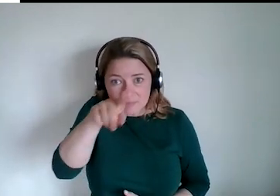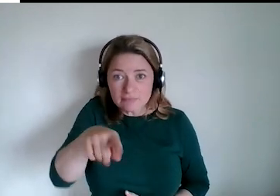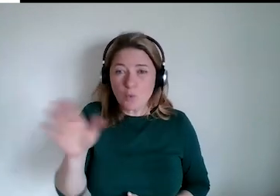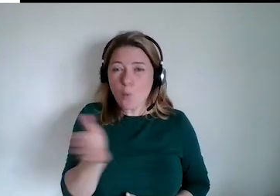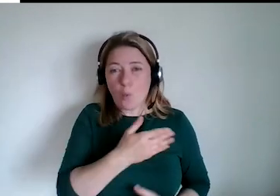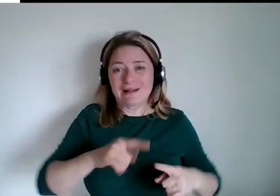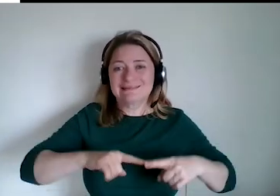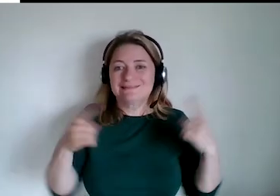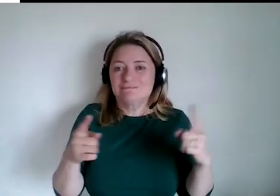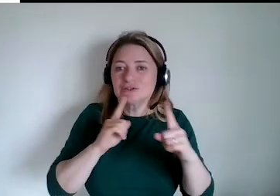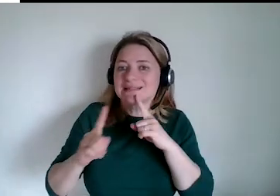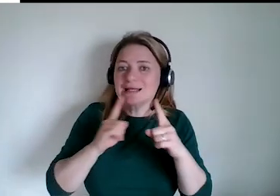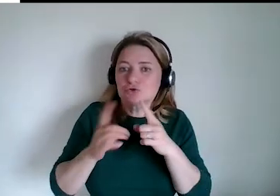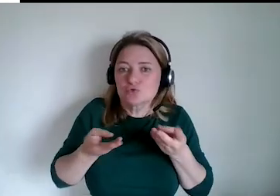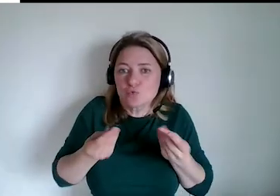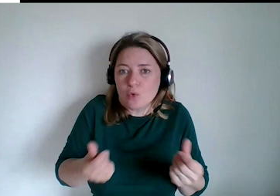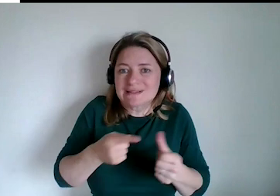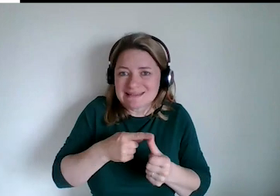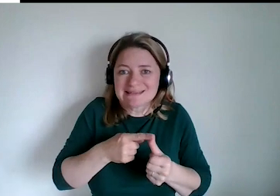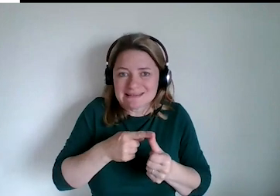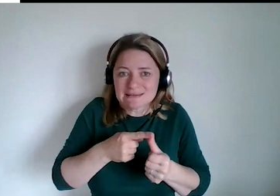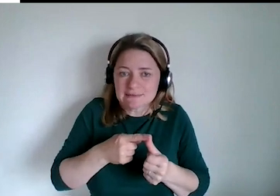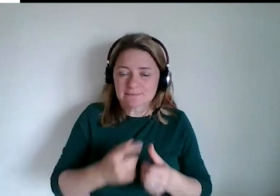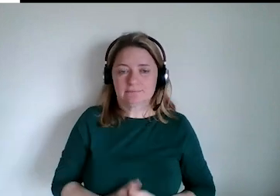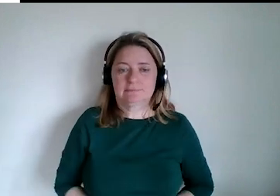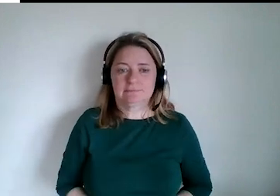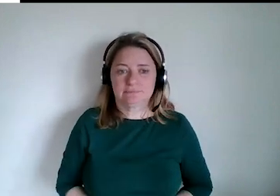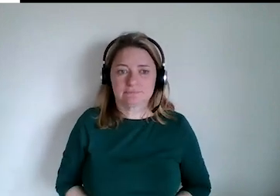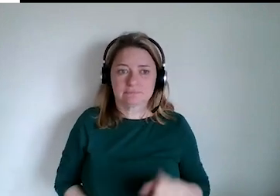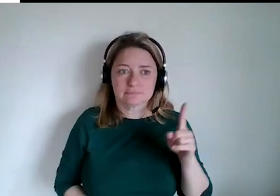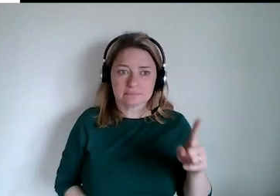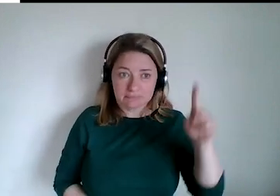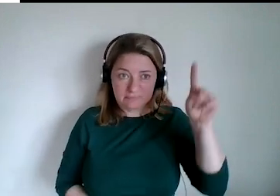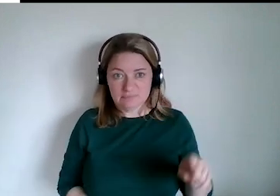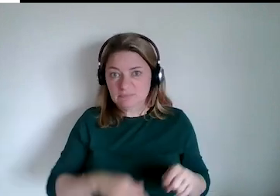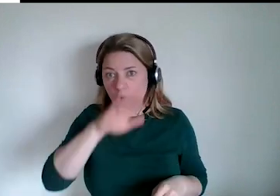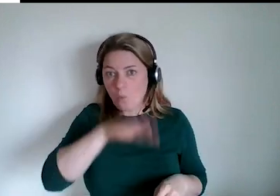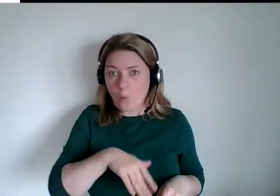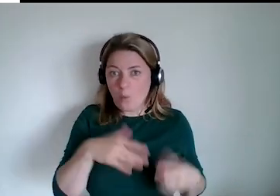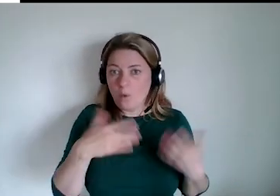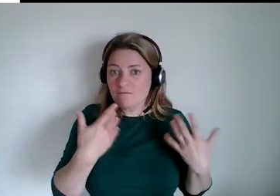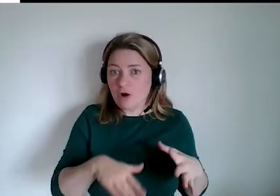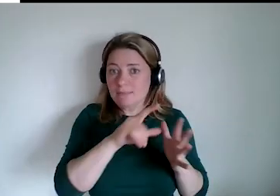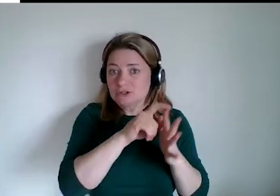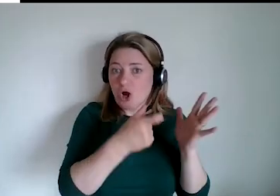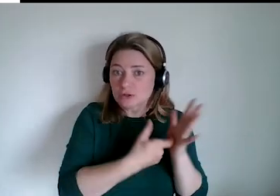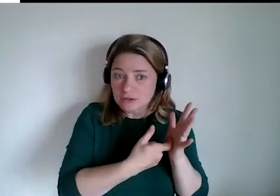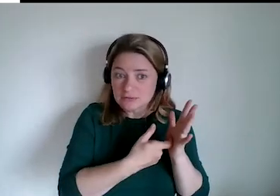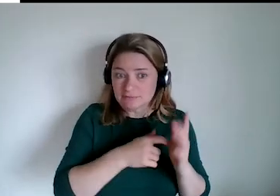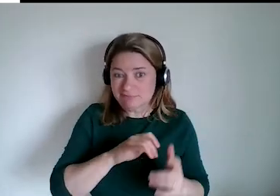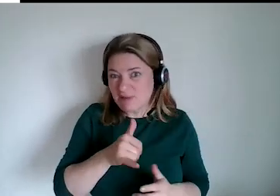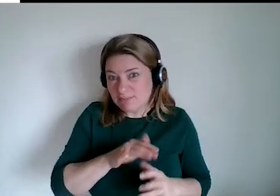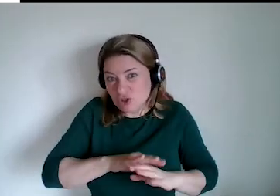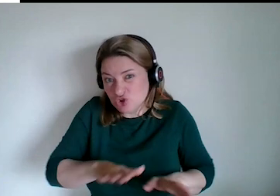that we have. Essentially, from it's all doctors, and maybe it shouldn't be, but